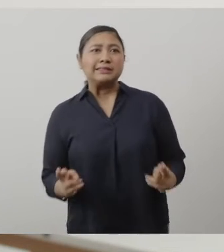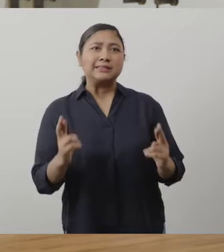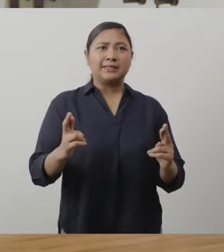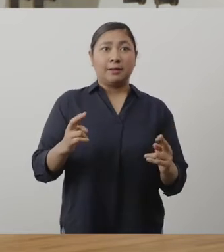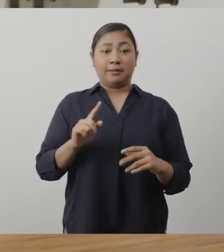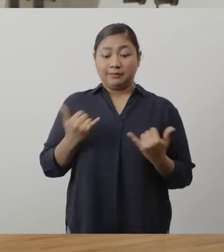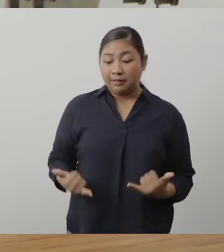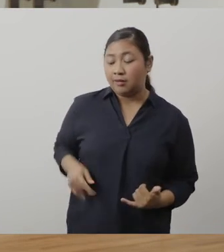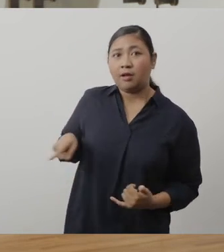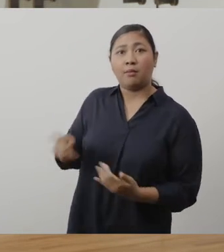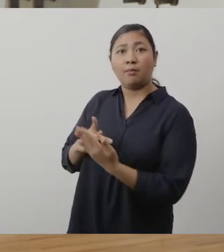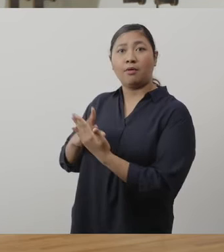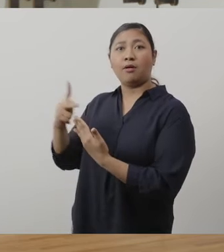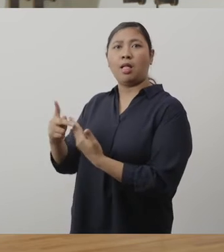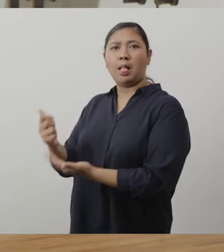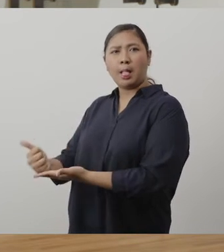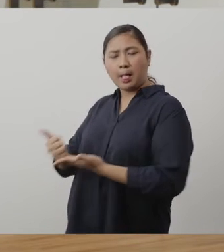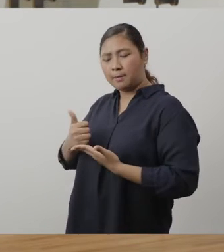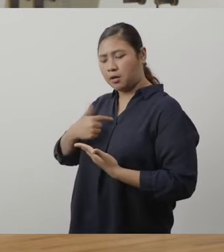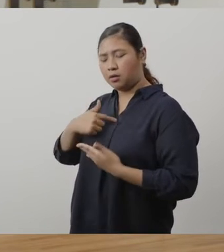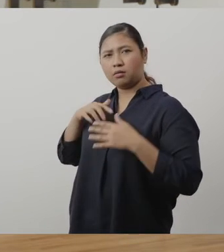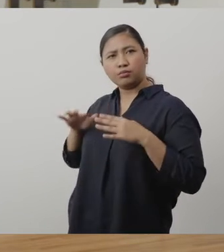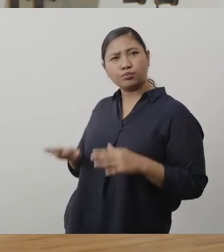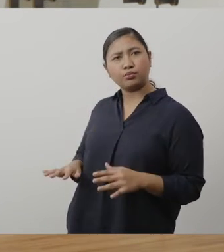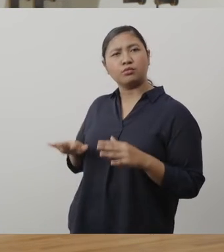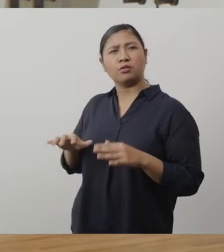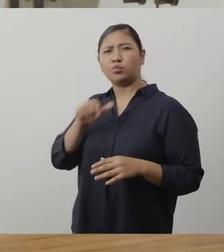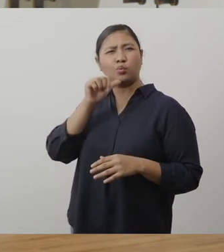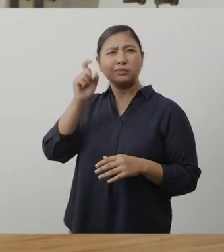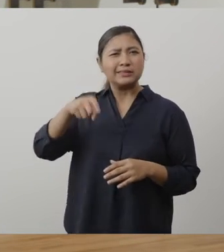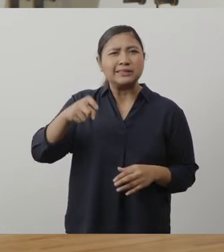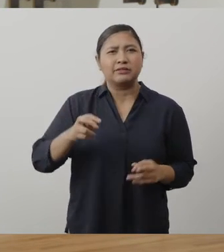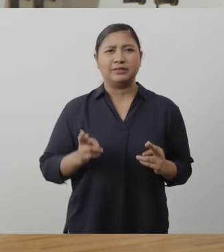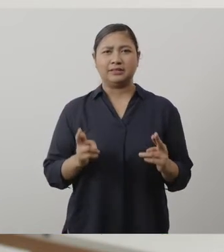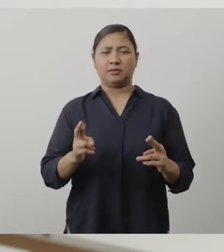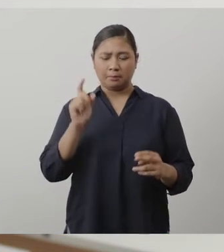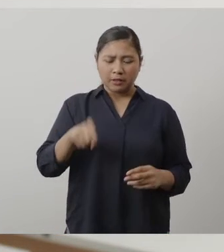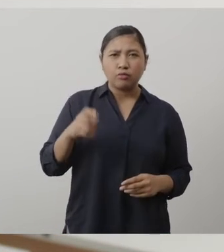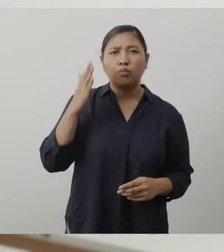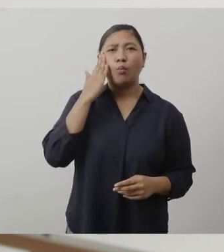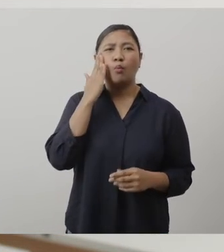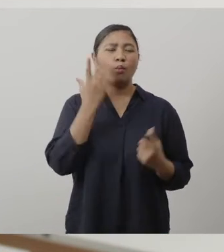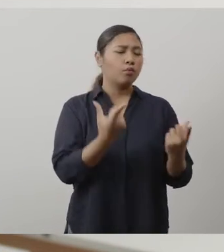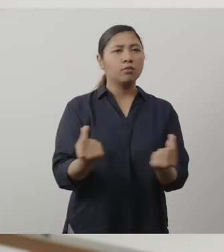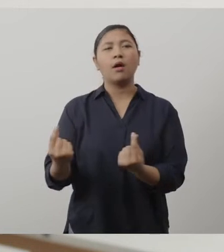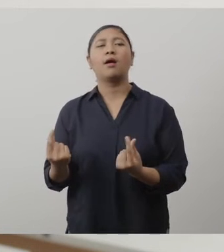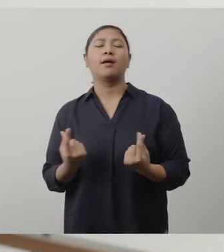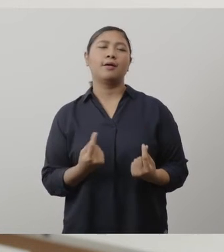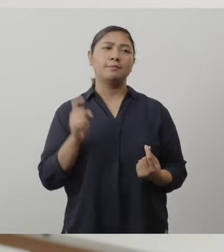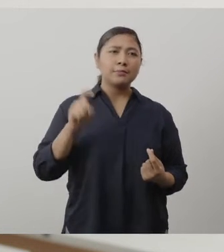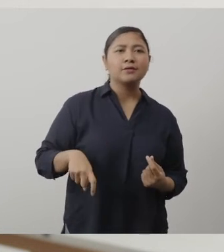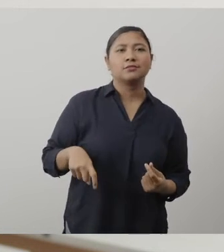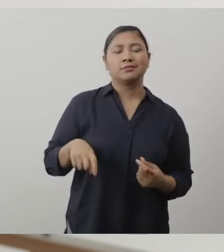down, and it actually helps me to learn how to smell roses. Wherever I go, whether you're rushing for a meeting or